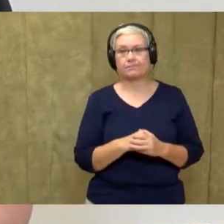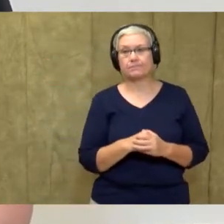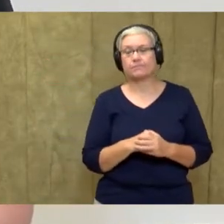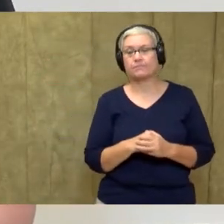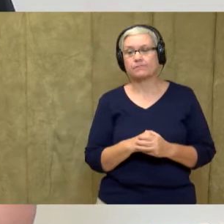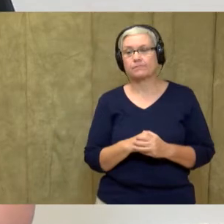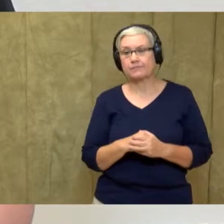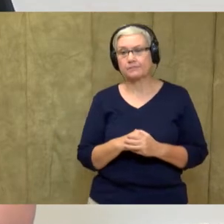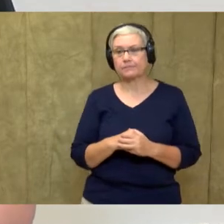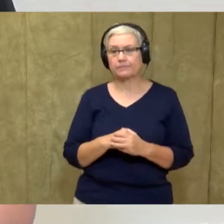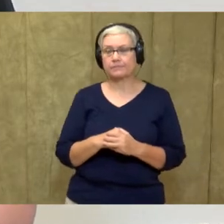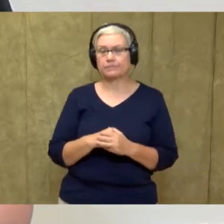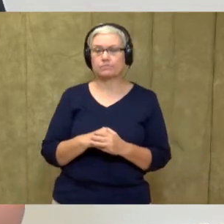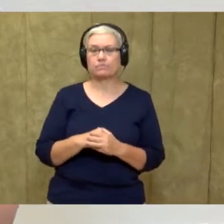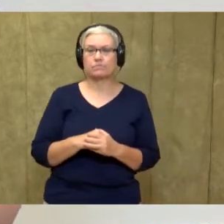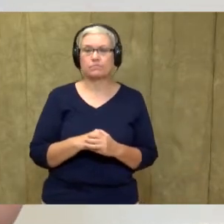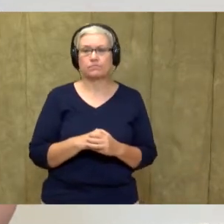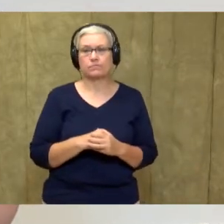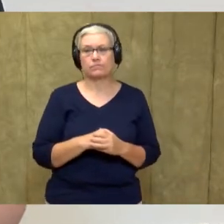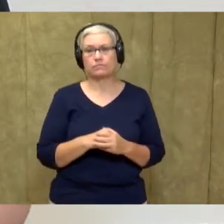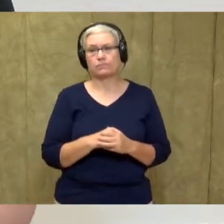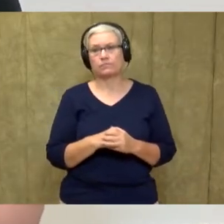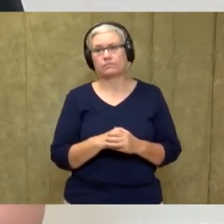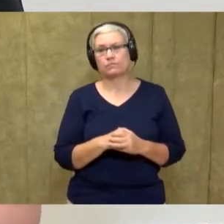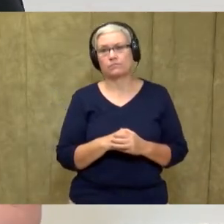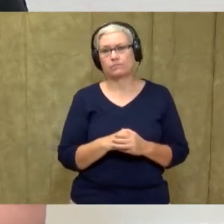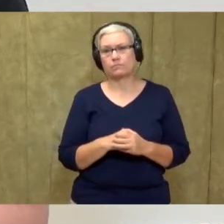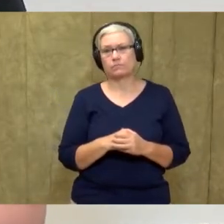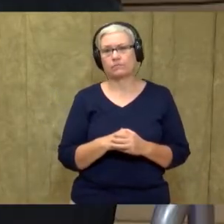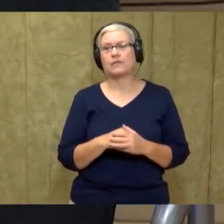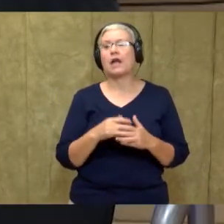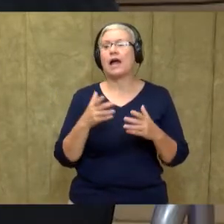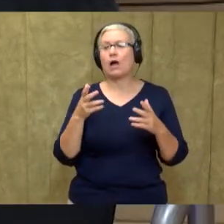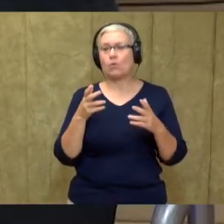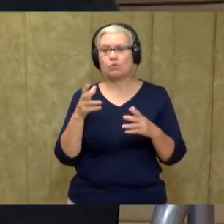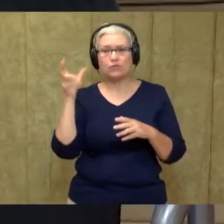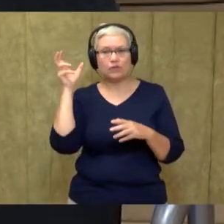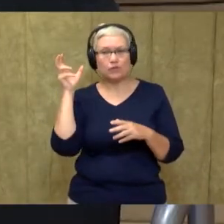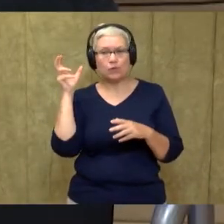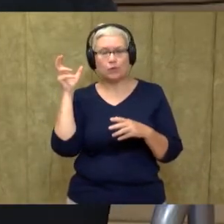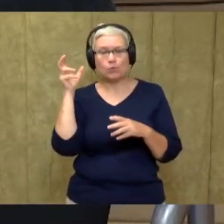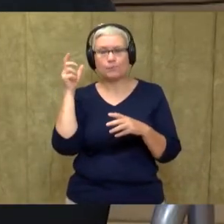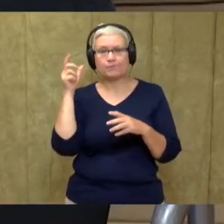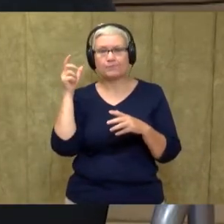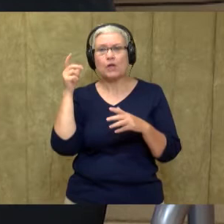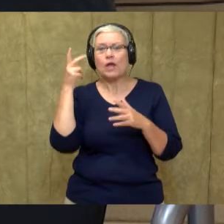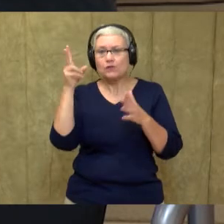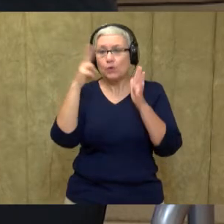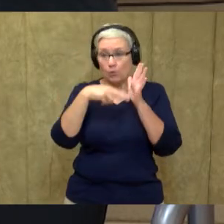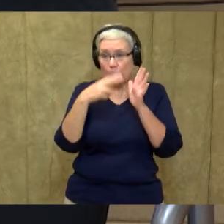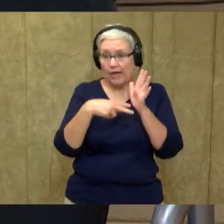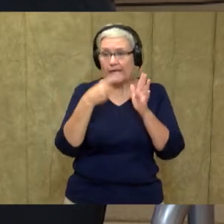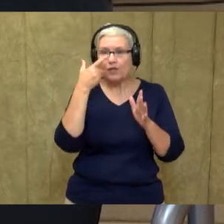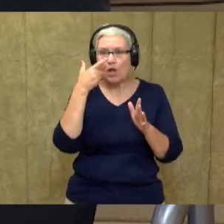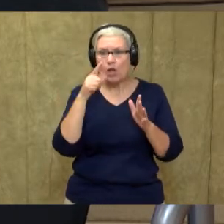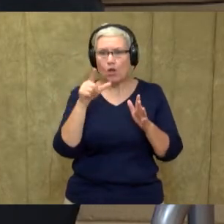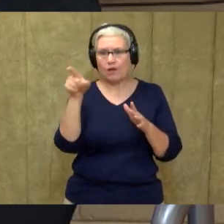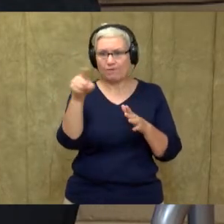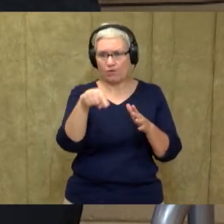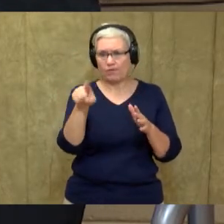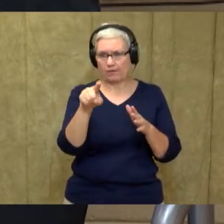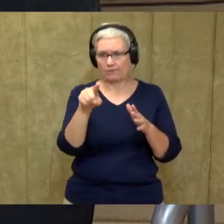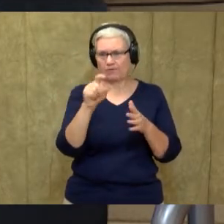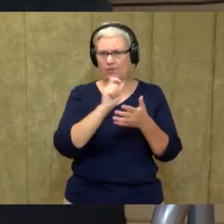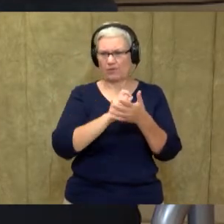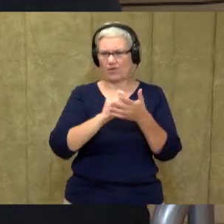going, what I would like for you to do is to look for these. And if you want to jot this down, you may. But look at what is